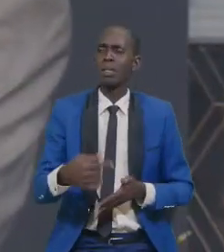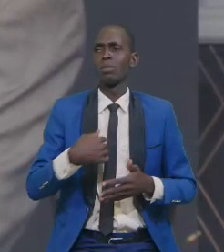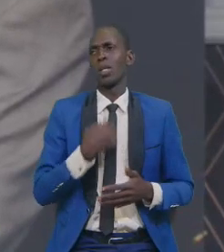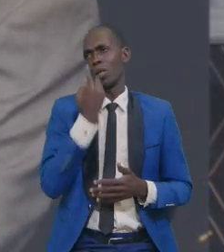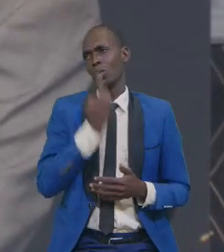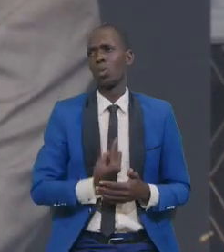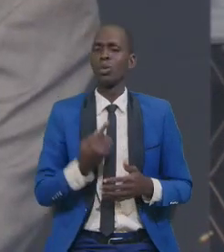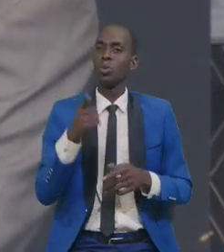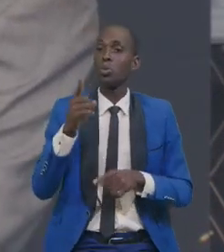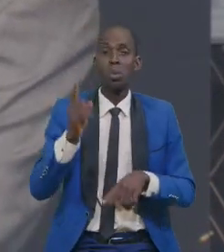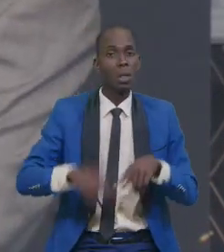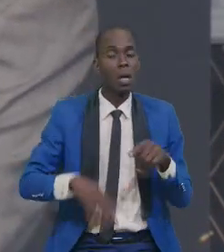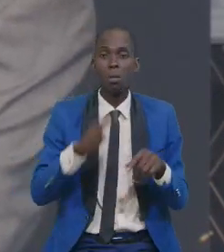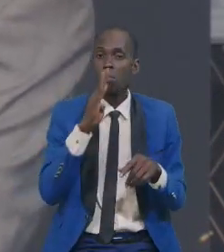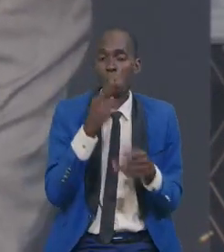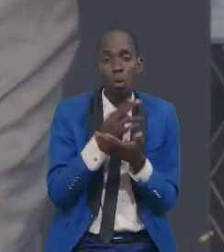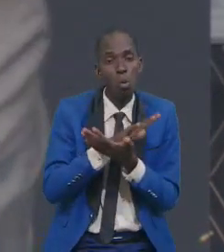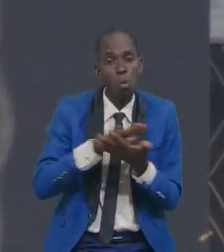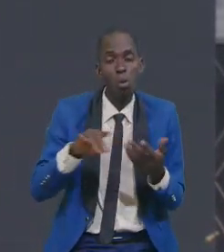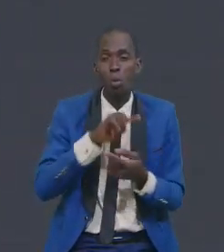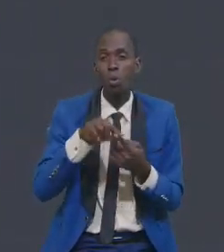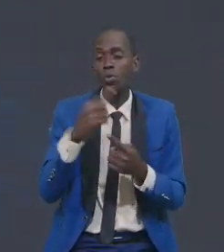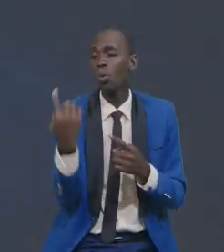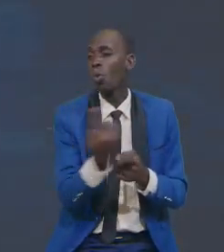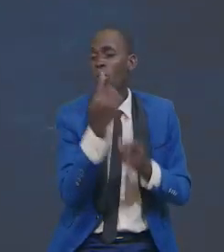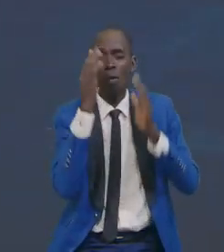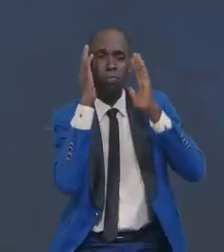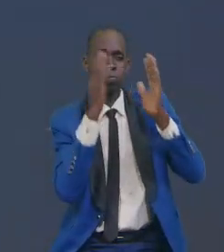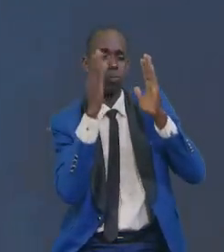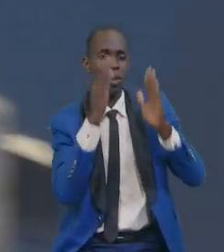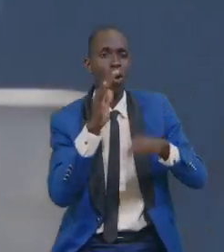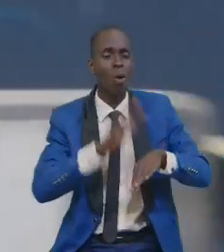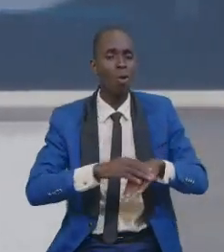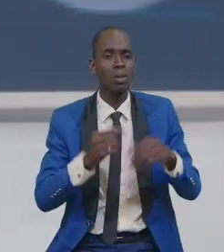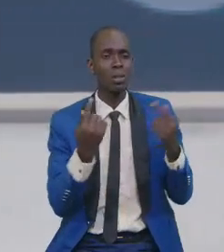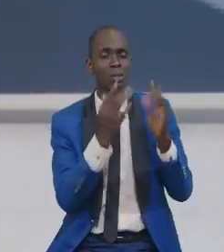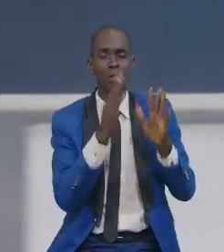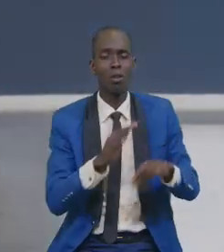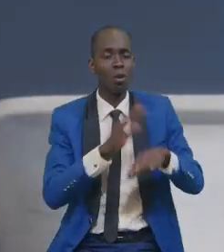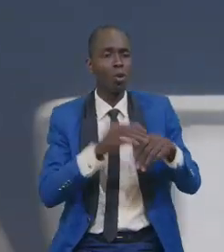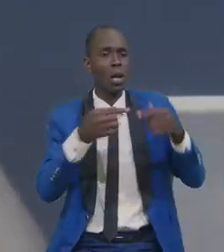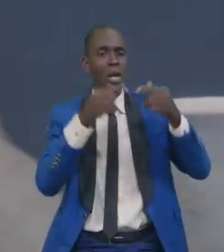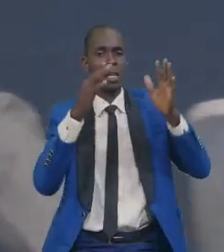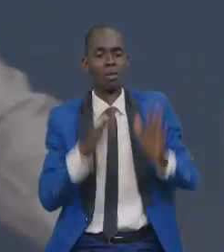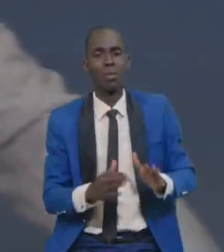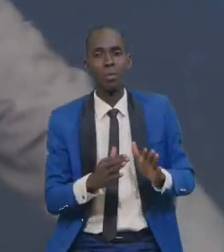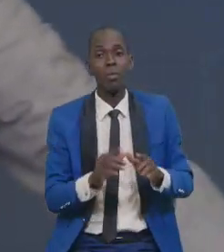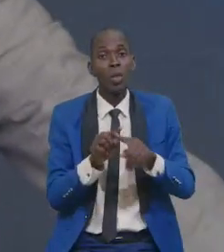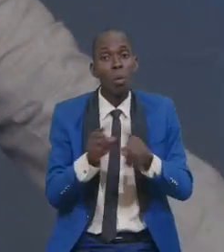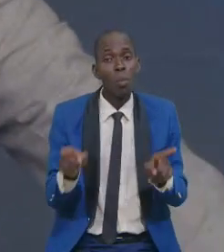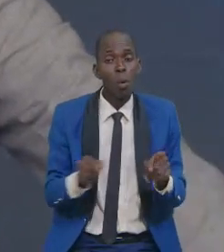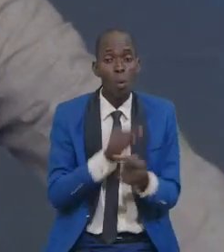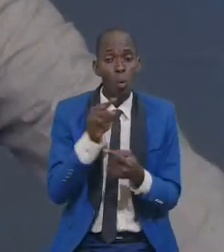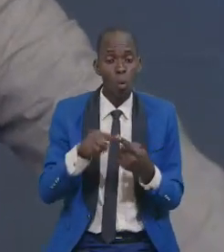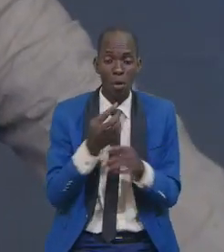looking, gazing, and concentrating on those distractions. But when freedom comes